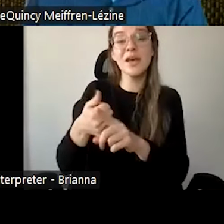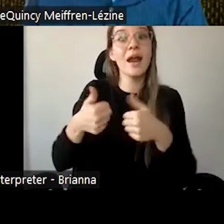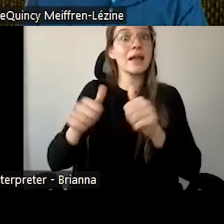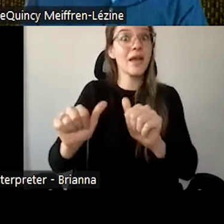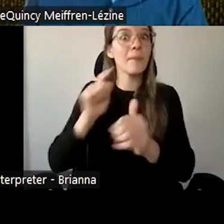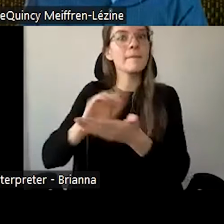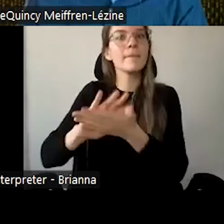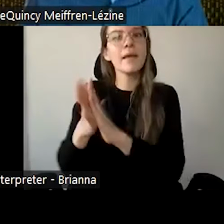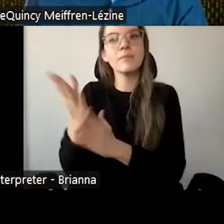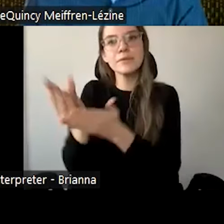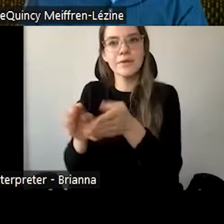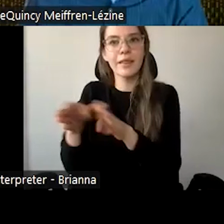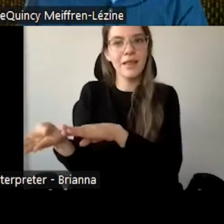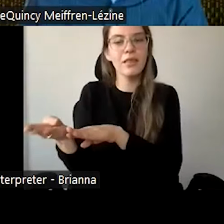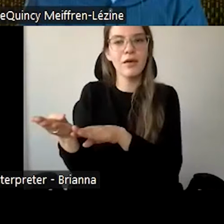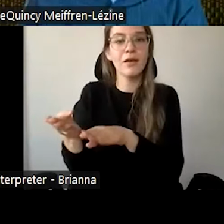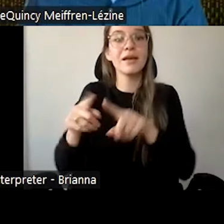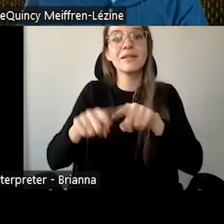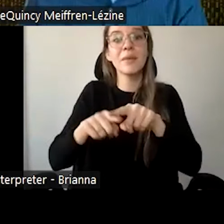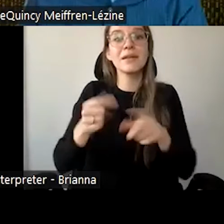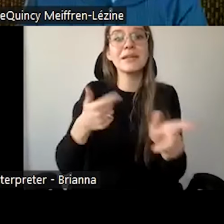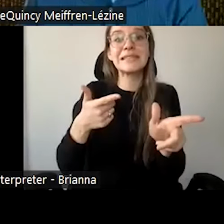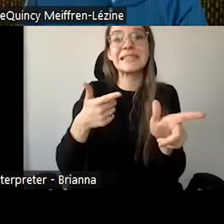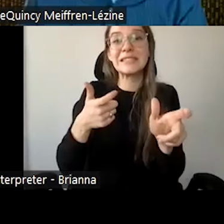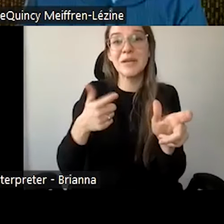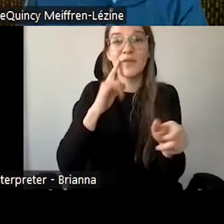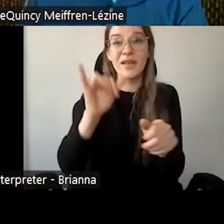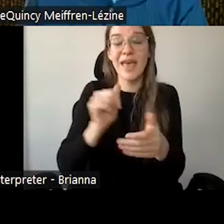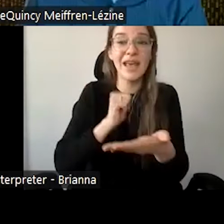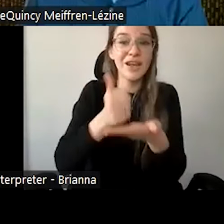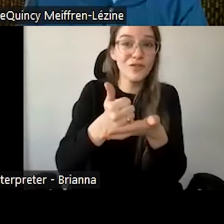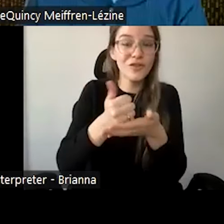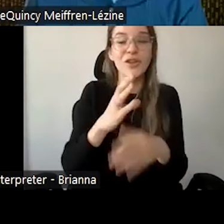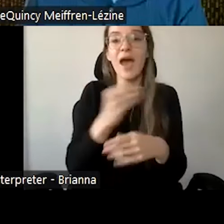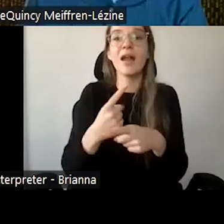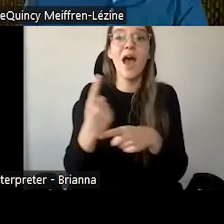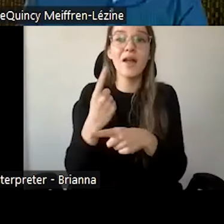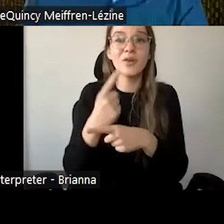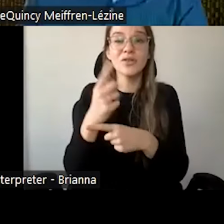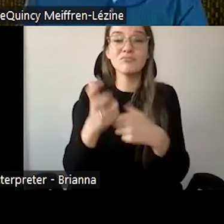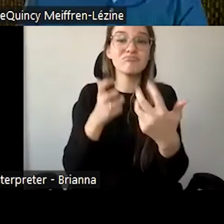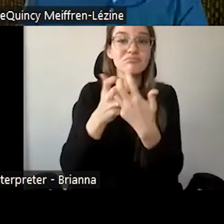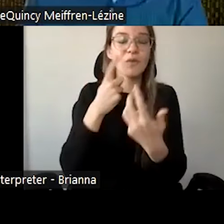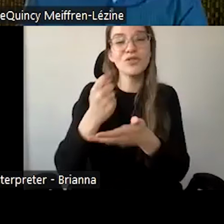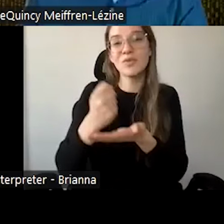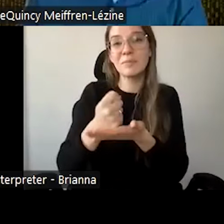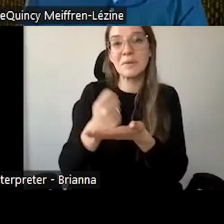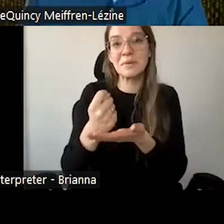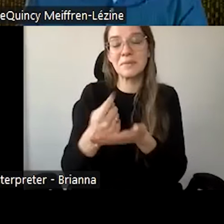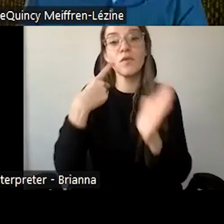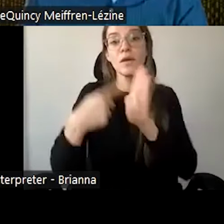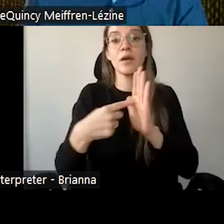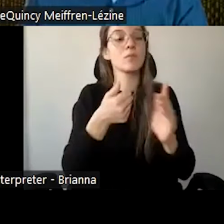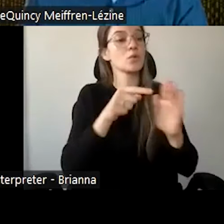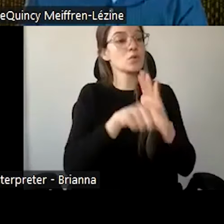lethal, including the speed of the intervention and the adequacy of the treatment. So if the suicide